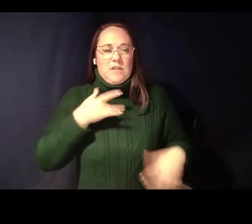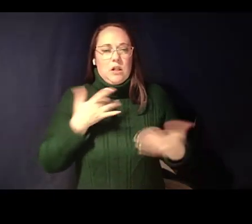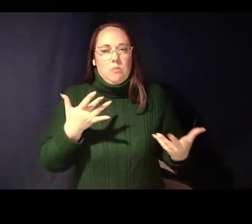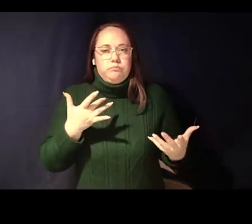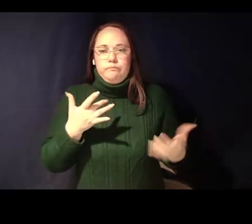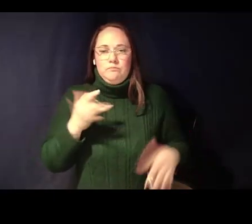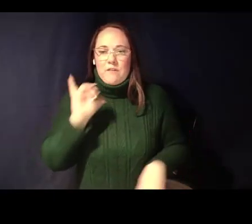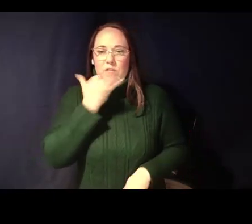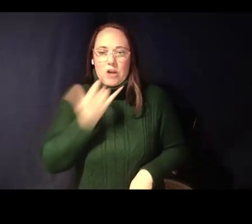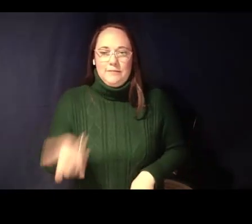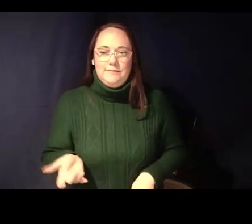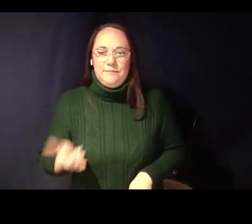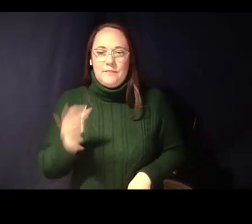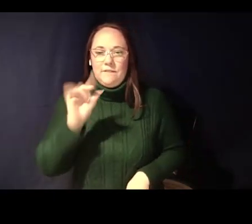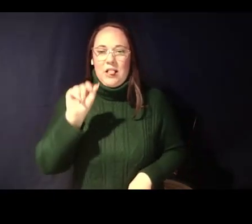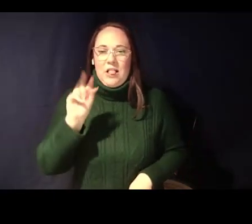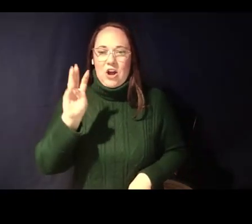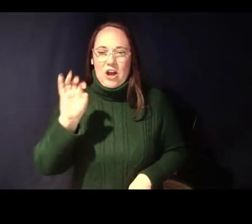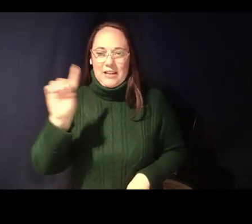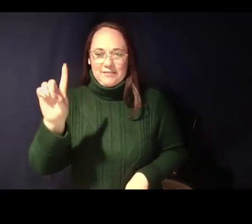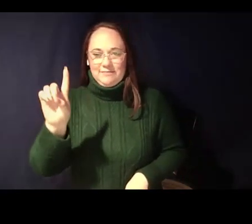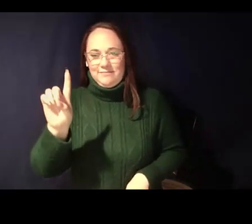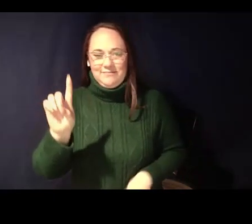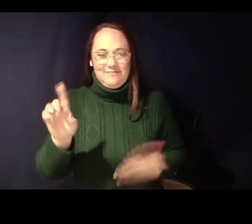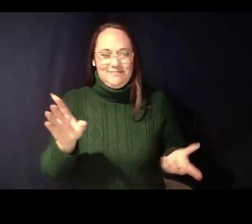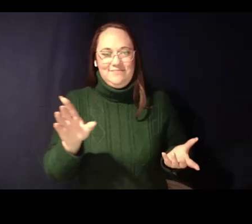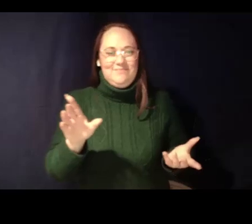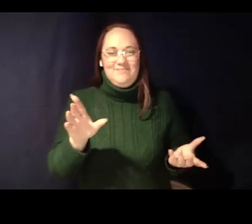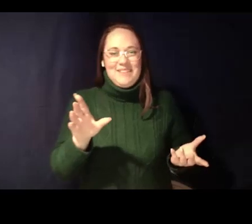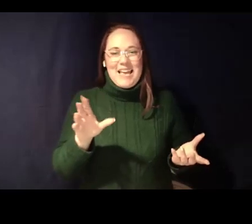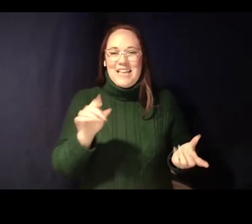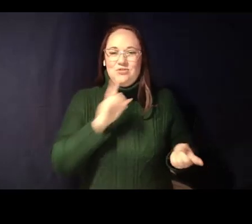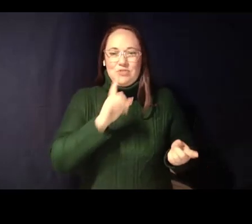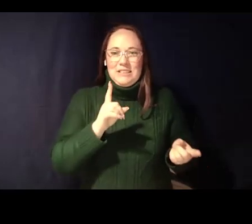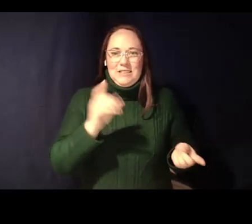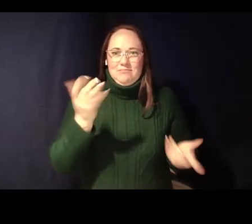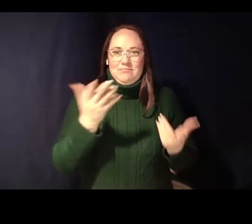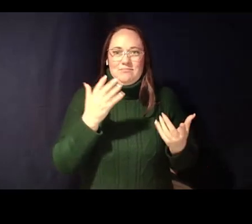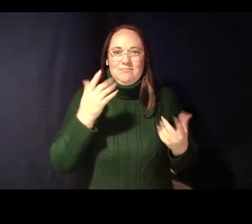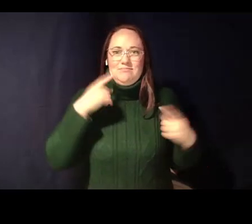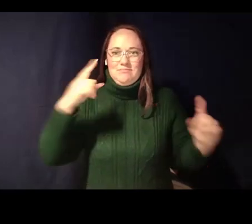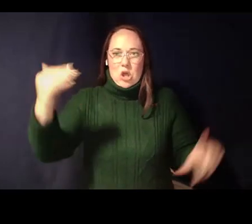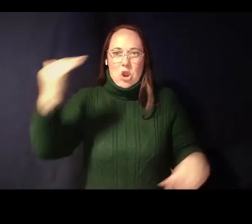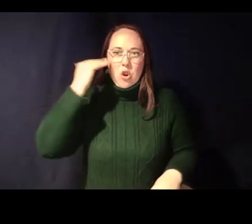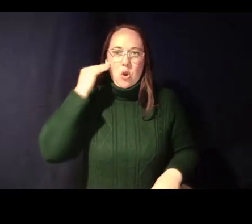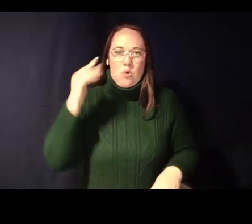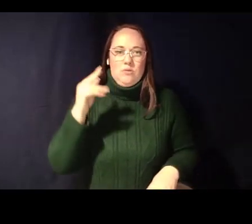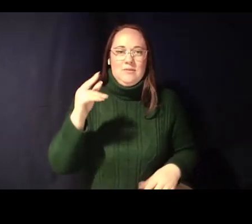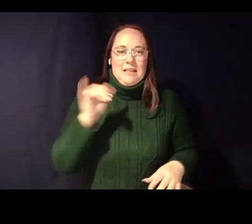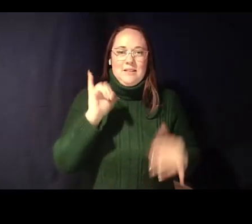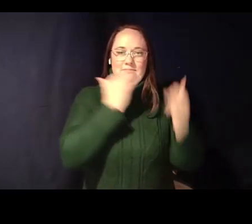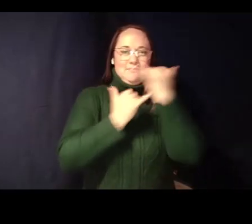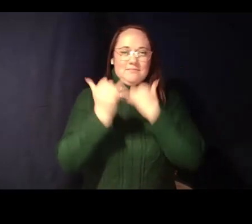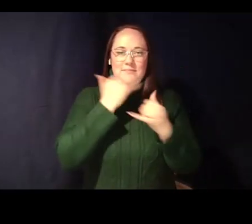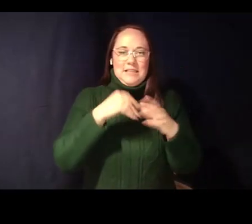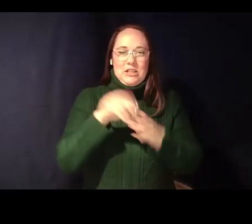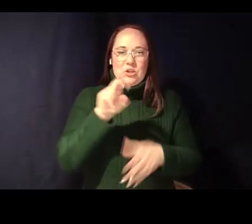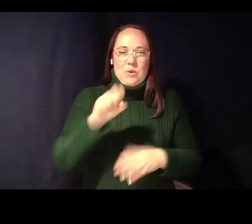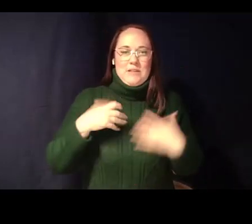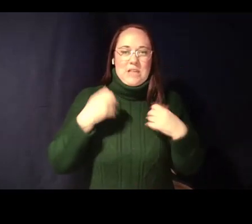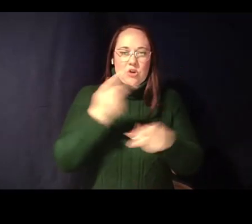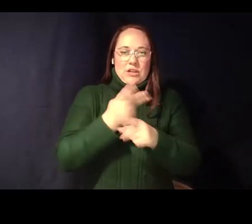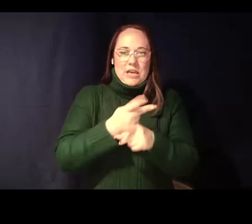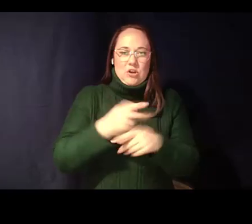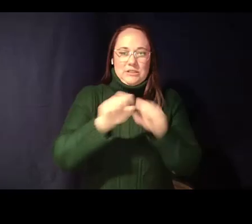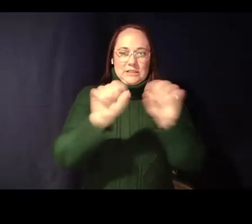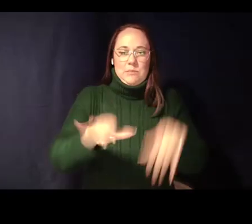flawed. Inefficiencies in the U.S. healthcare system are really well documented. Researchers estimate that up to about 25%